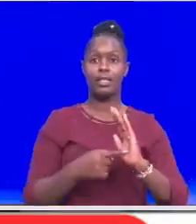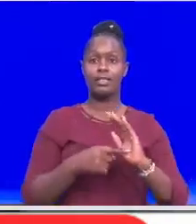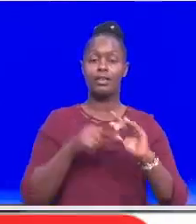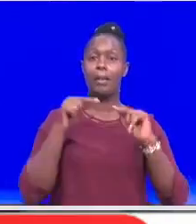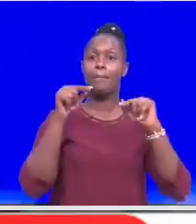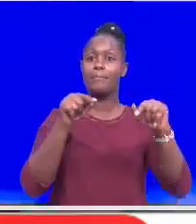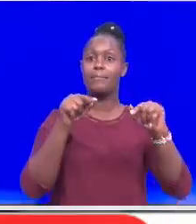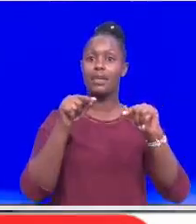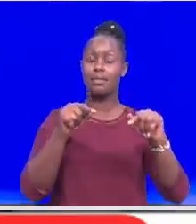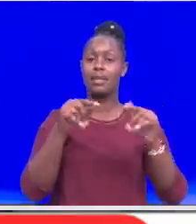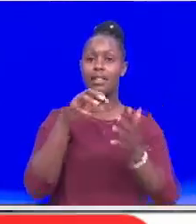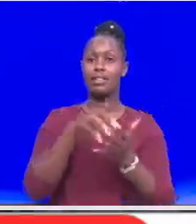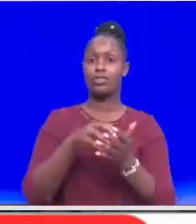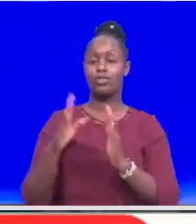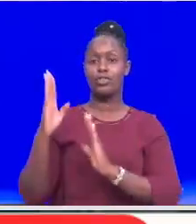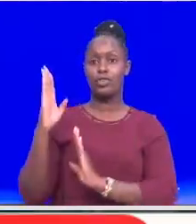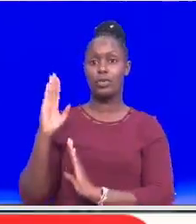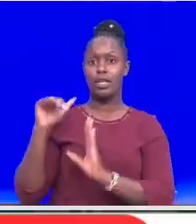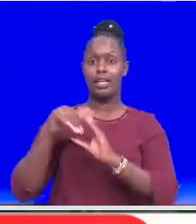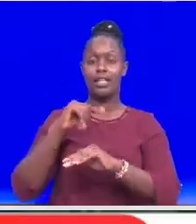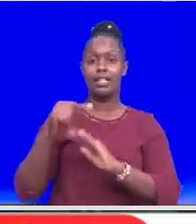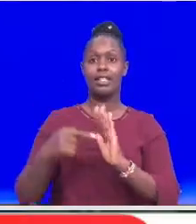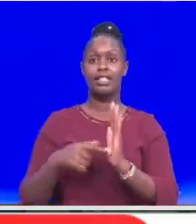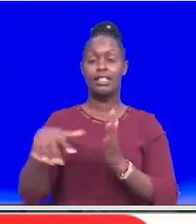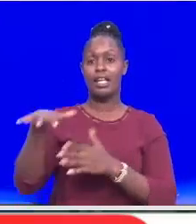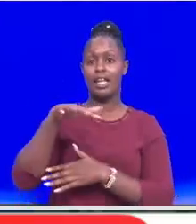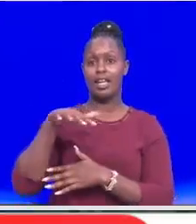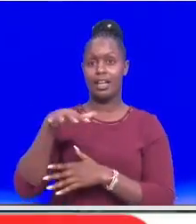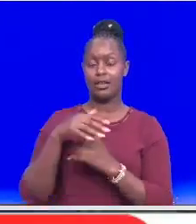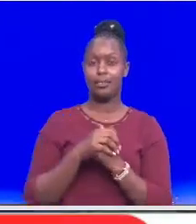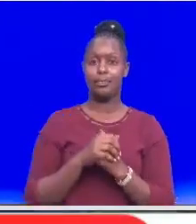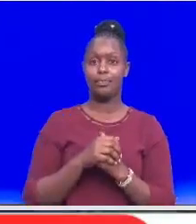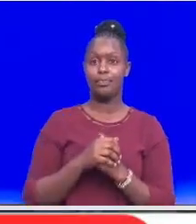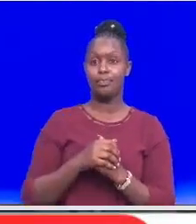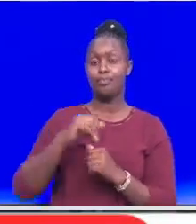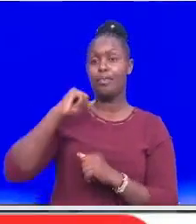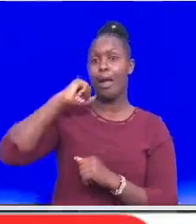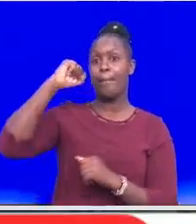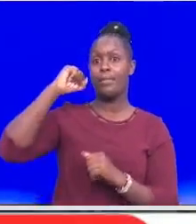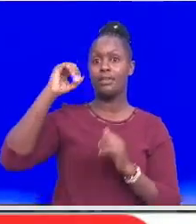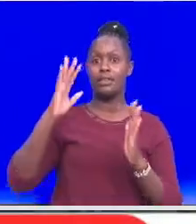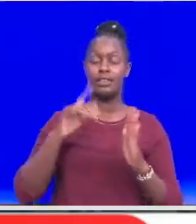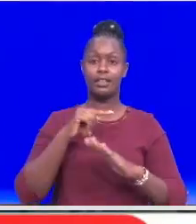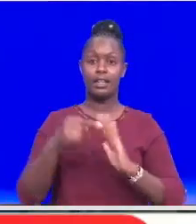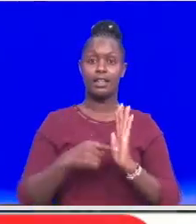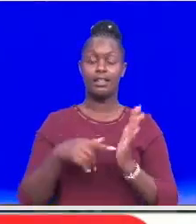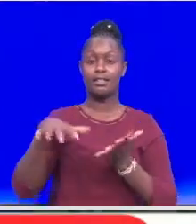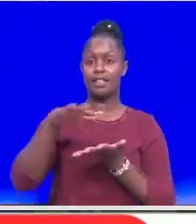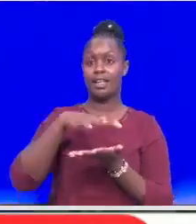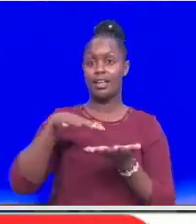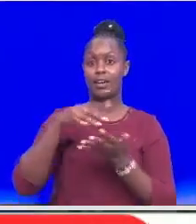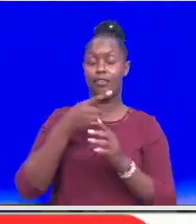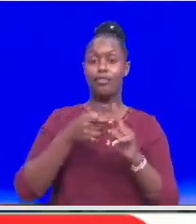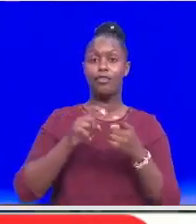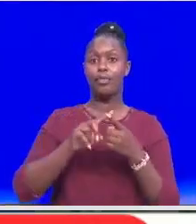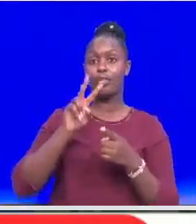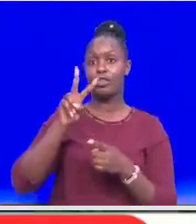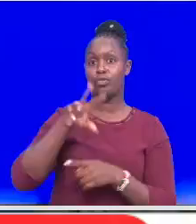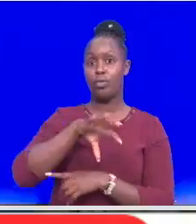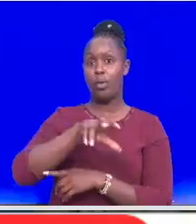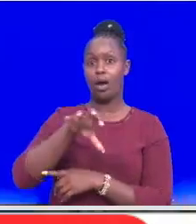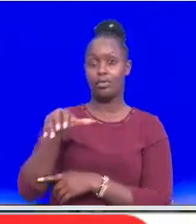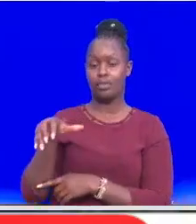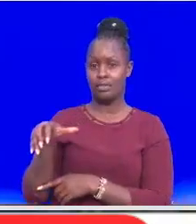state of security in the said areas. Many of the politicians in that area, in the two counties, both